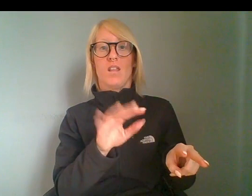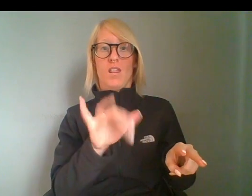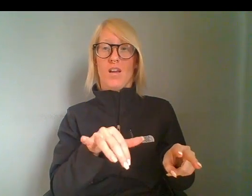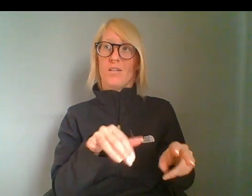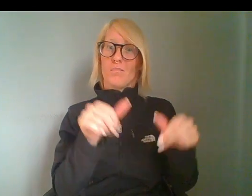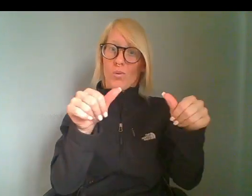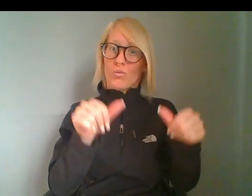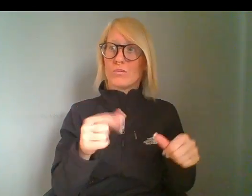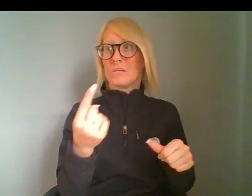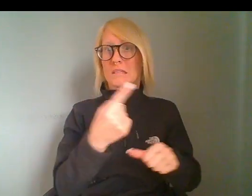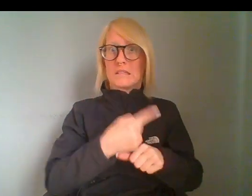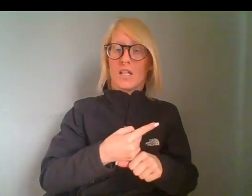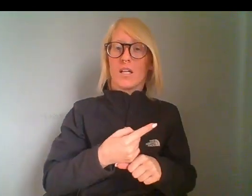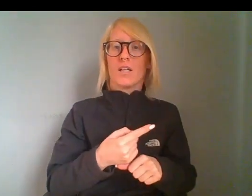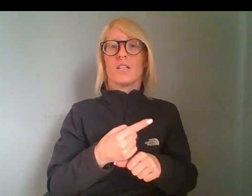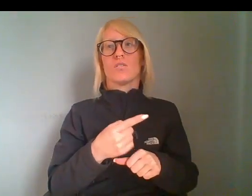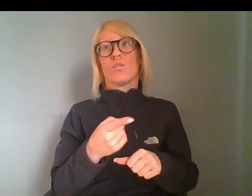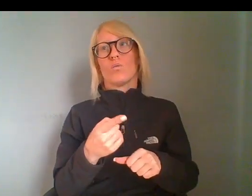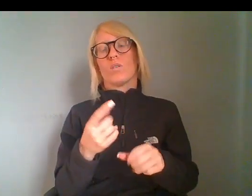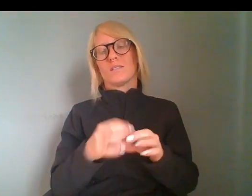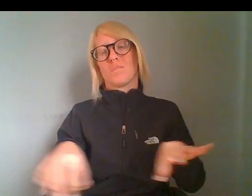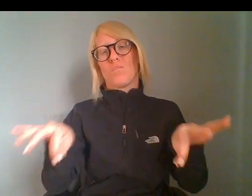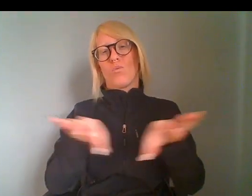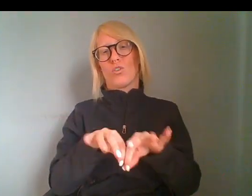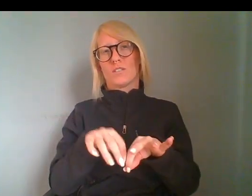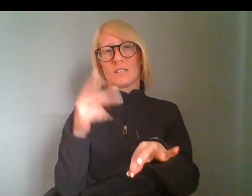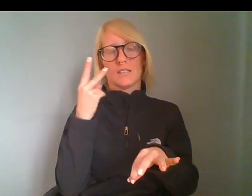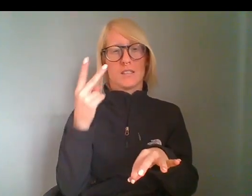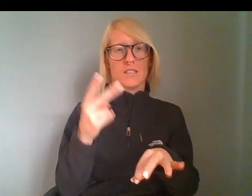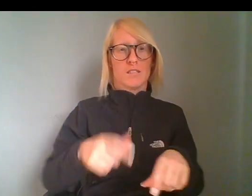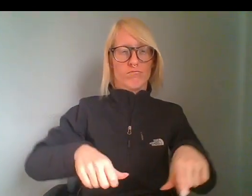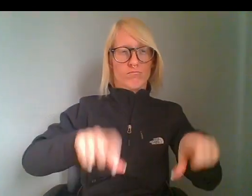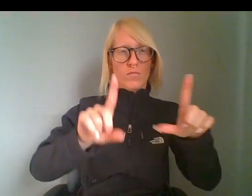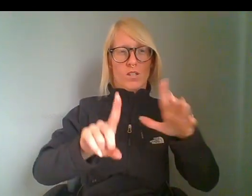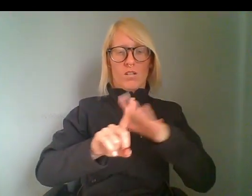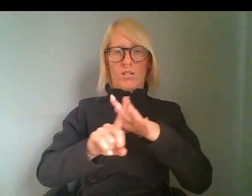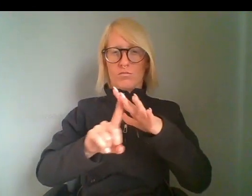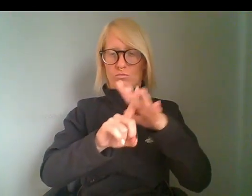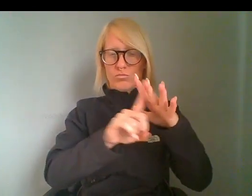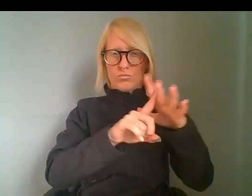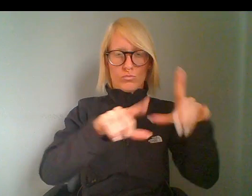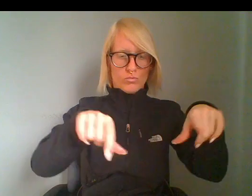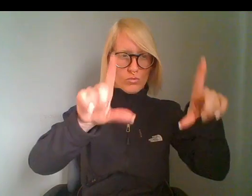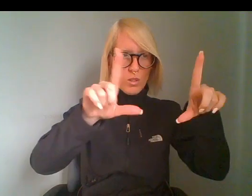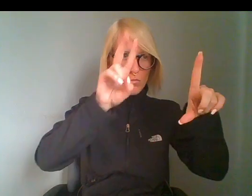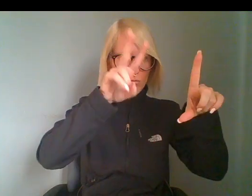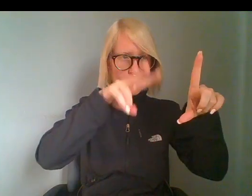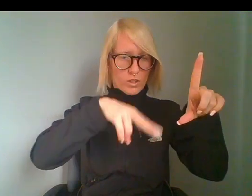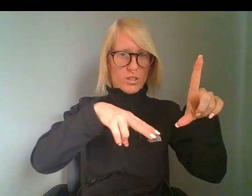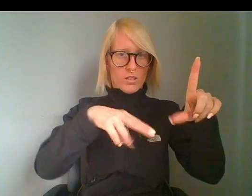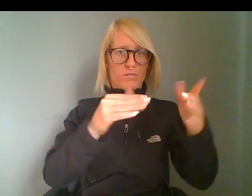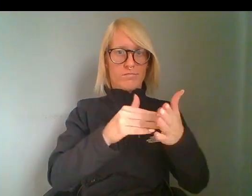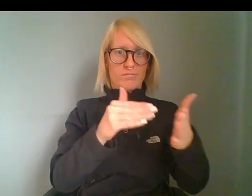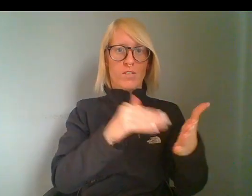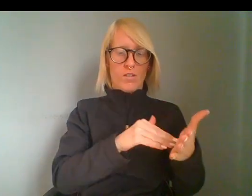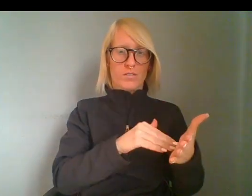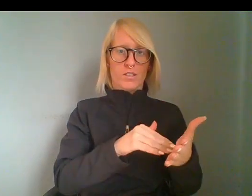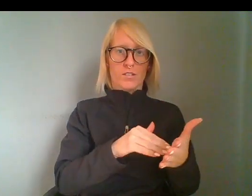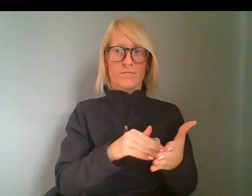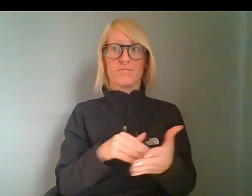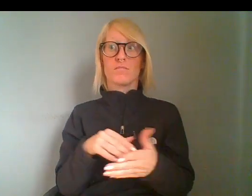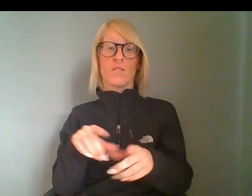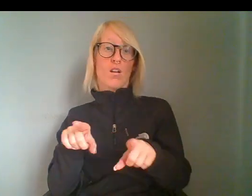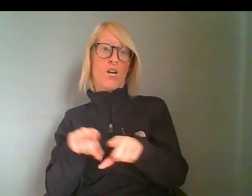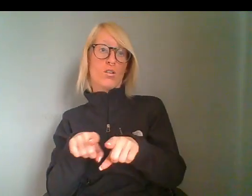are spamming. But so that's only been one case where I've had a little bit of a problem. You can also report them.